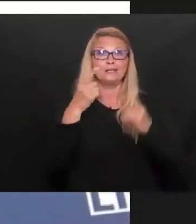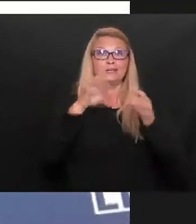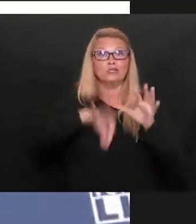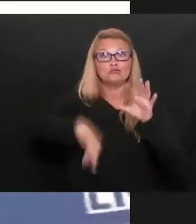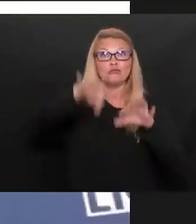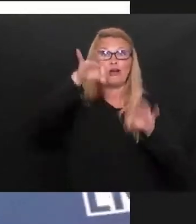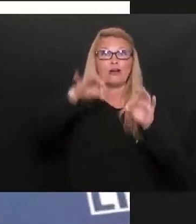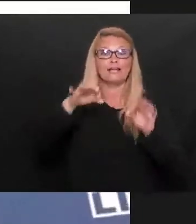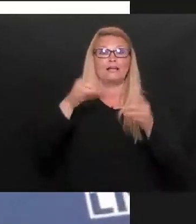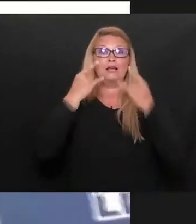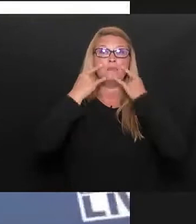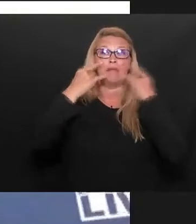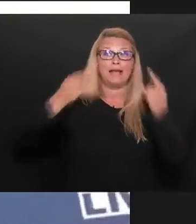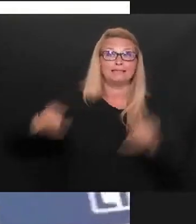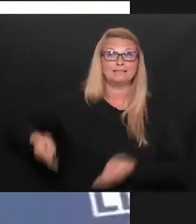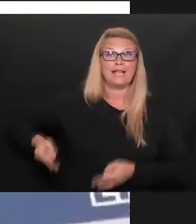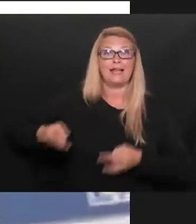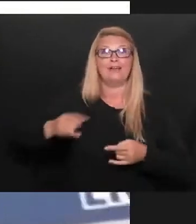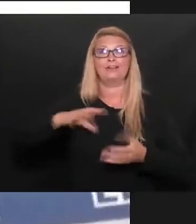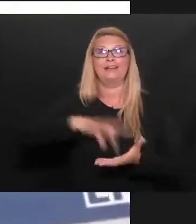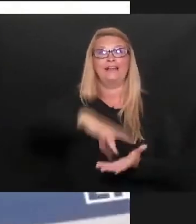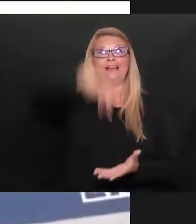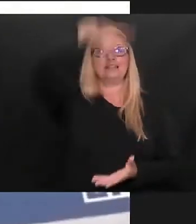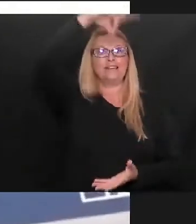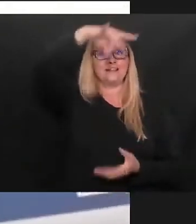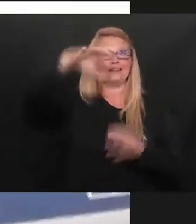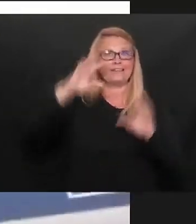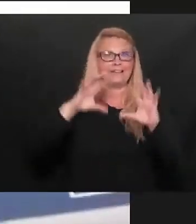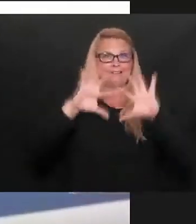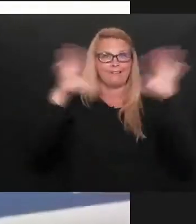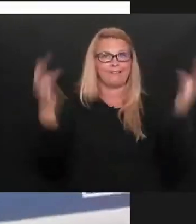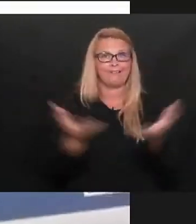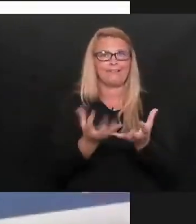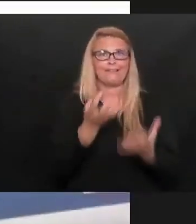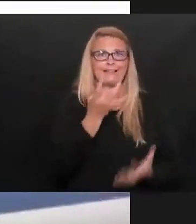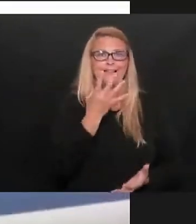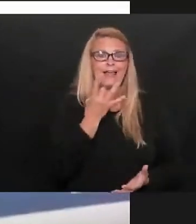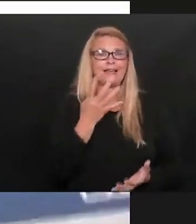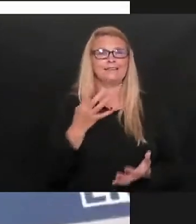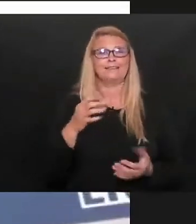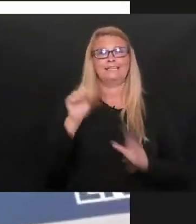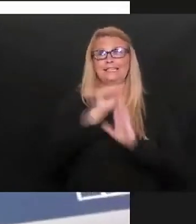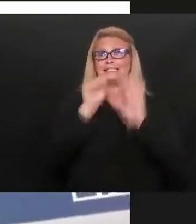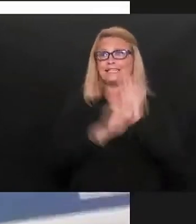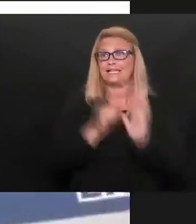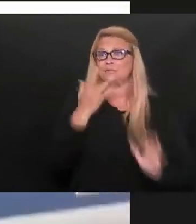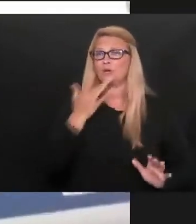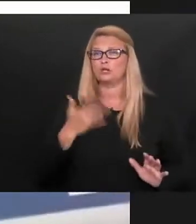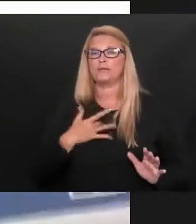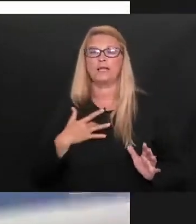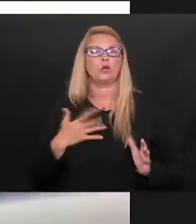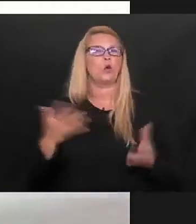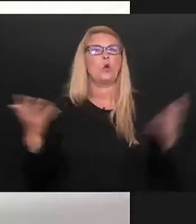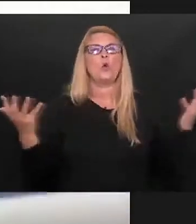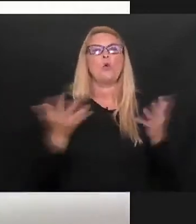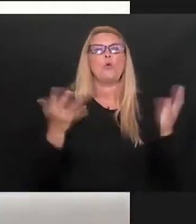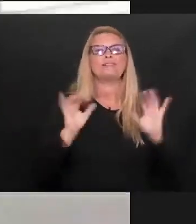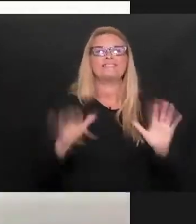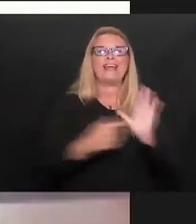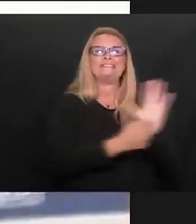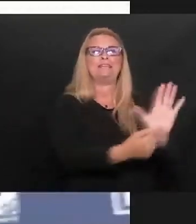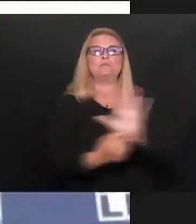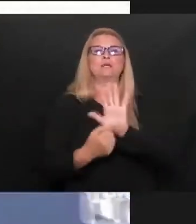Capitol reopening, the chandelier is going to be hung. It's the state's birthday. But talk about the symbolism here. What's going to happen Sunday?